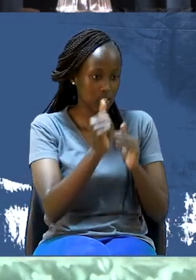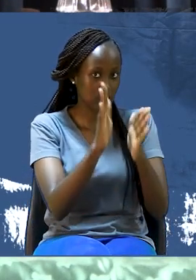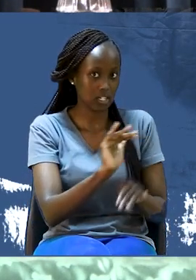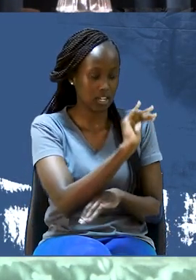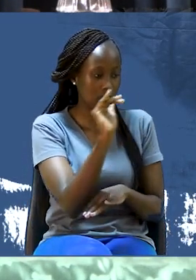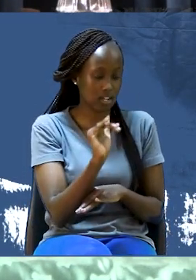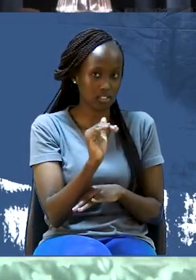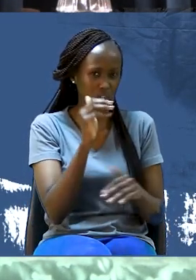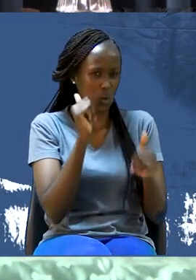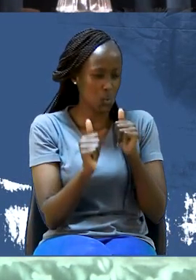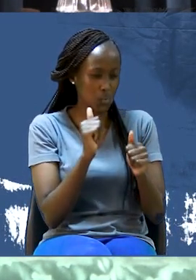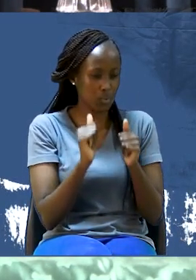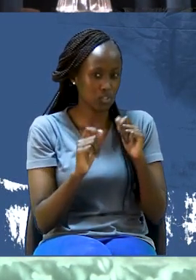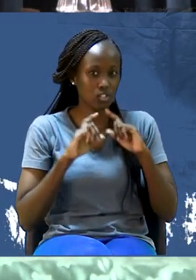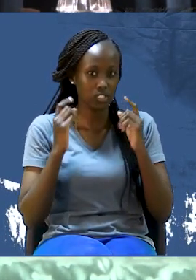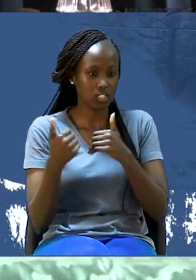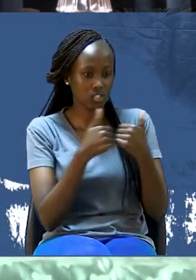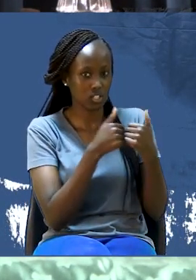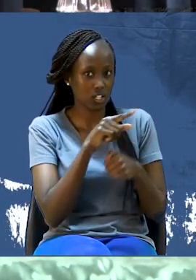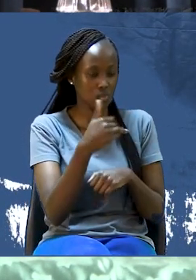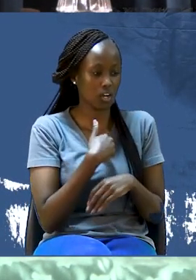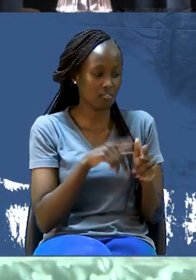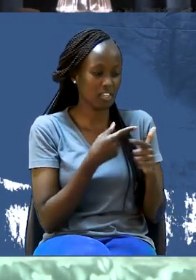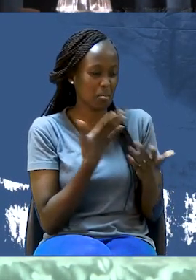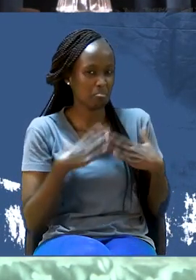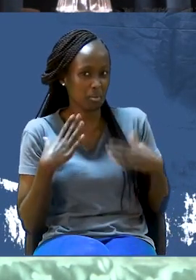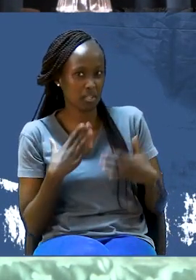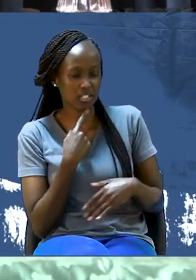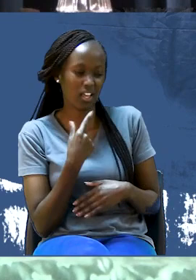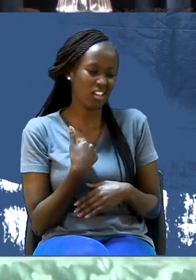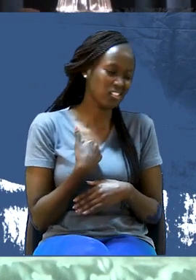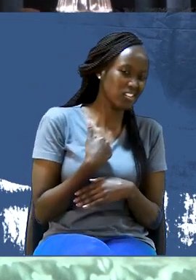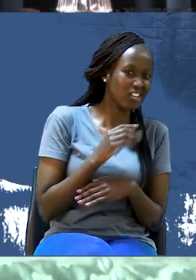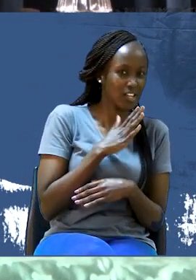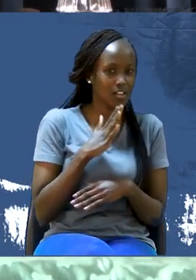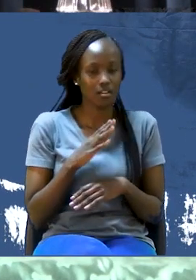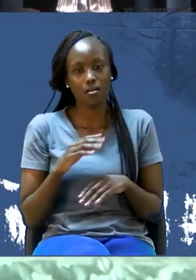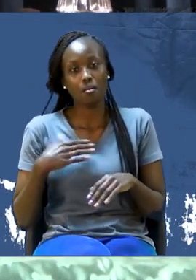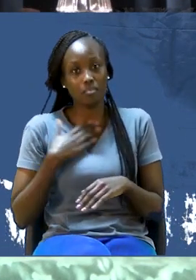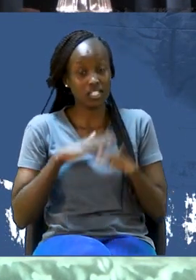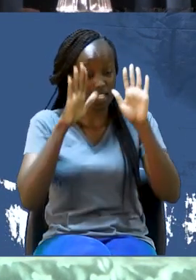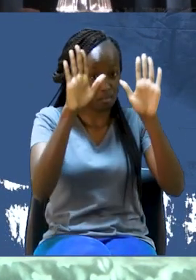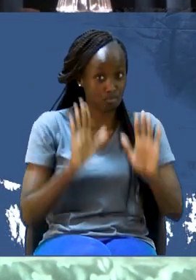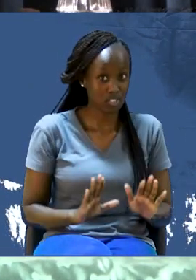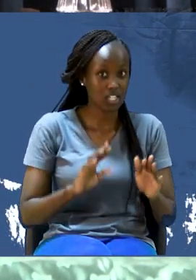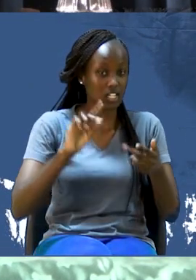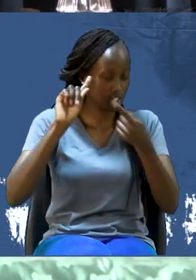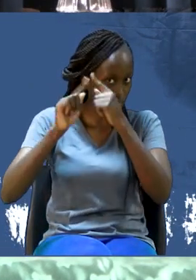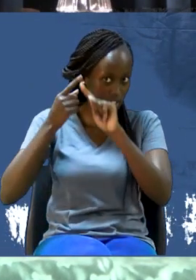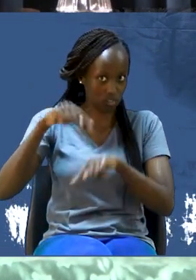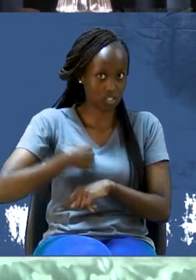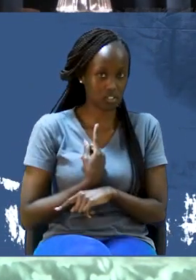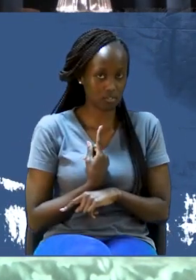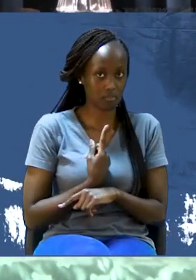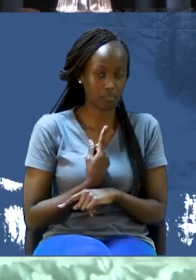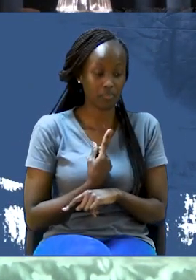specific. Make it practical. When people are studying and you've just studied Matthew chapter 28 and you've seen the Great